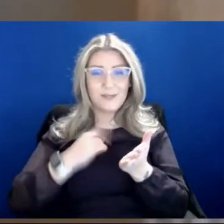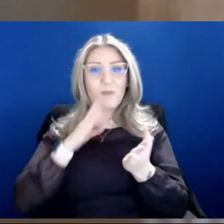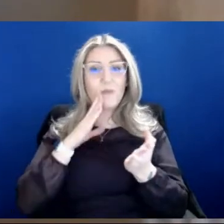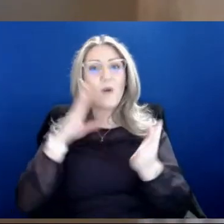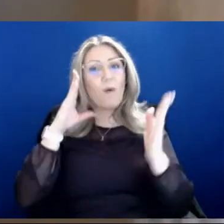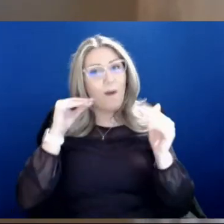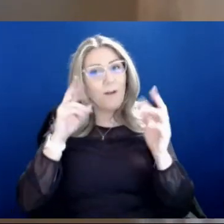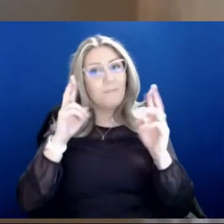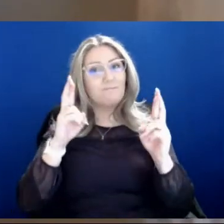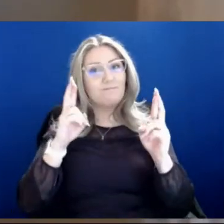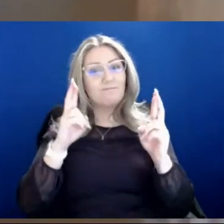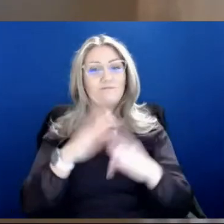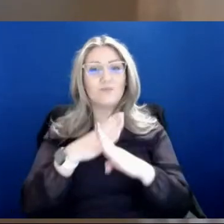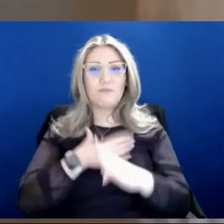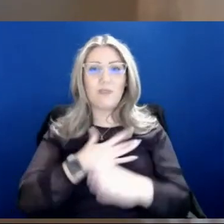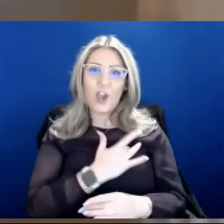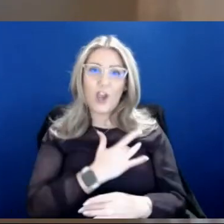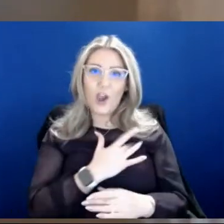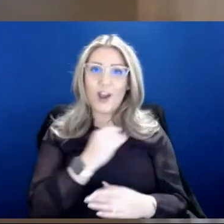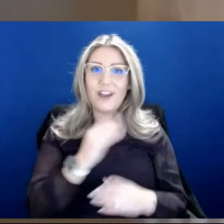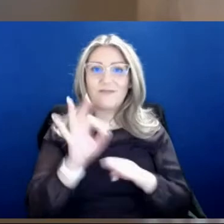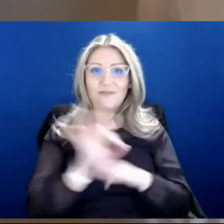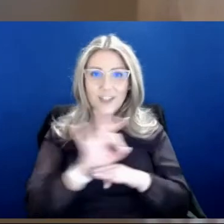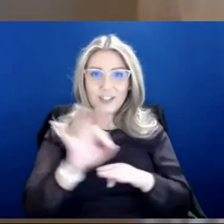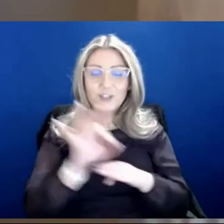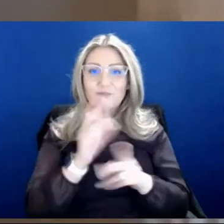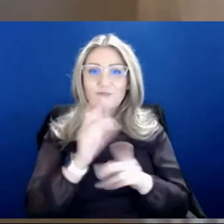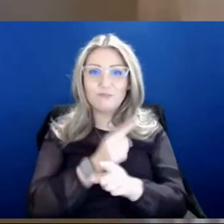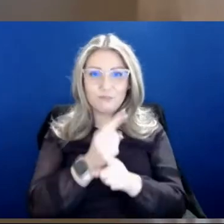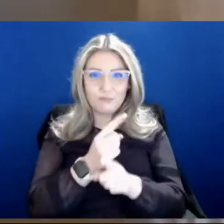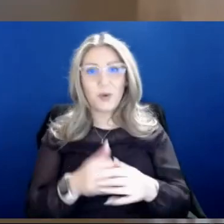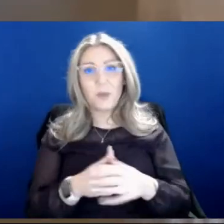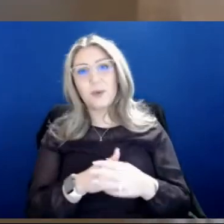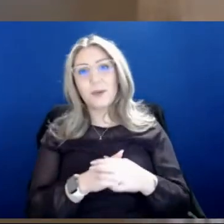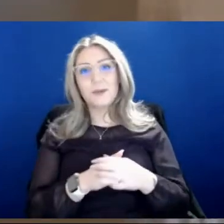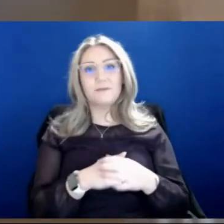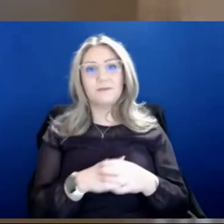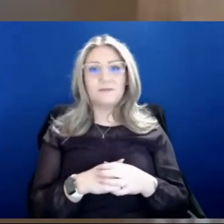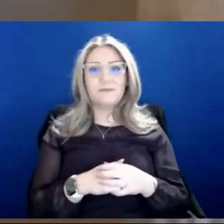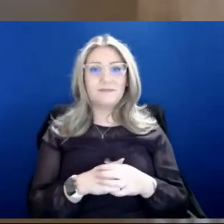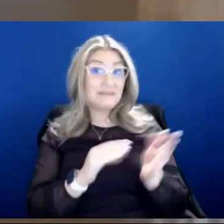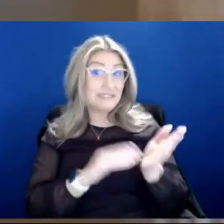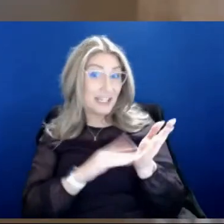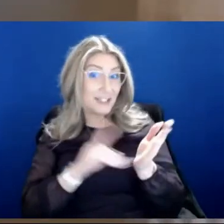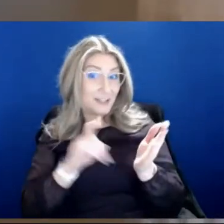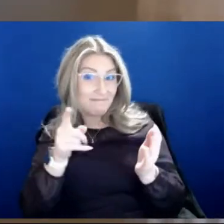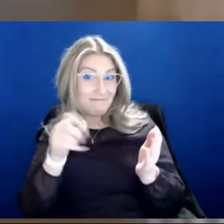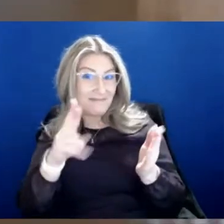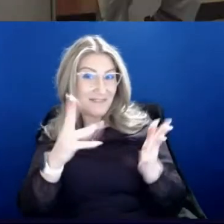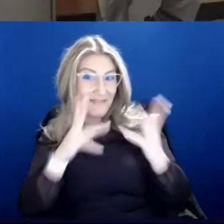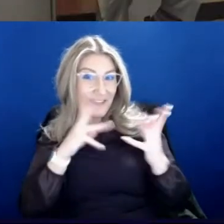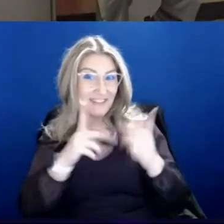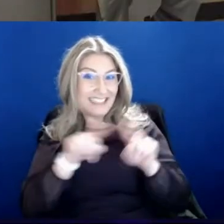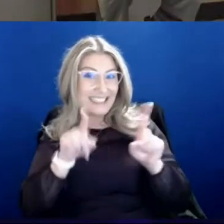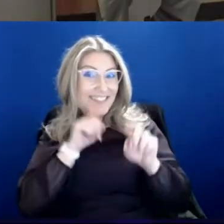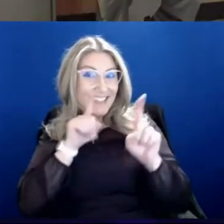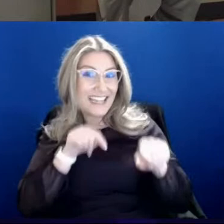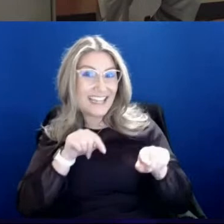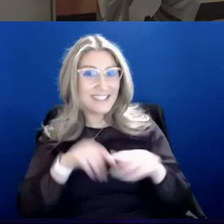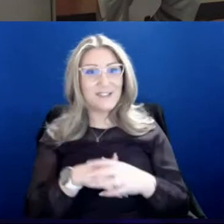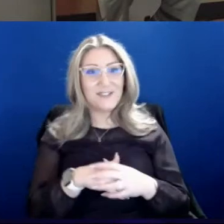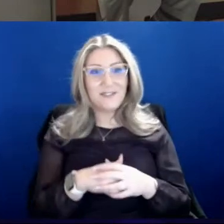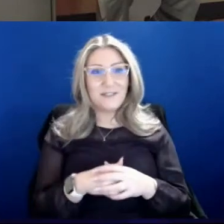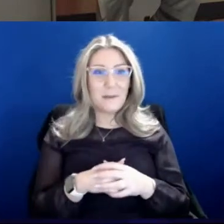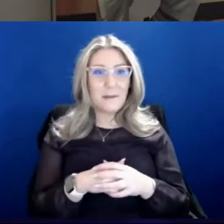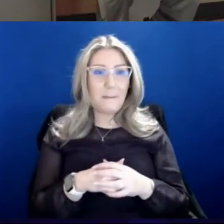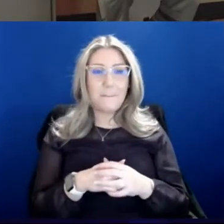helps protect my heart and keep it functioning properly. Dr. Porter, you may have a different answer. No,